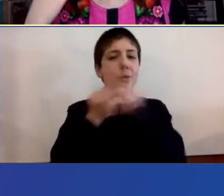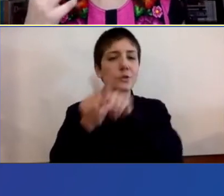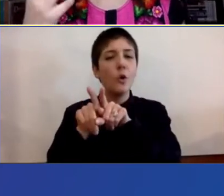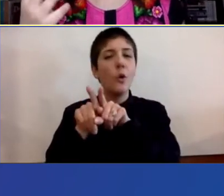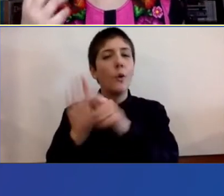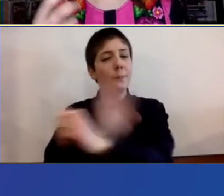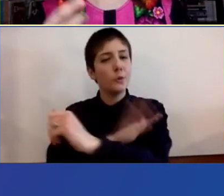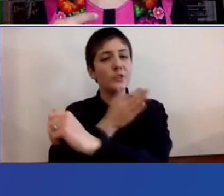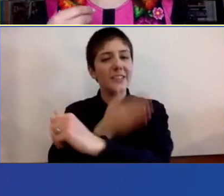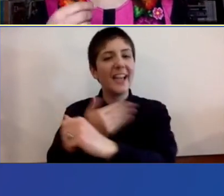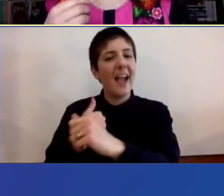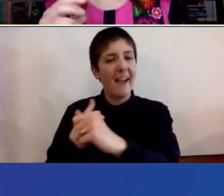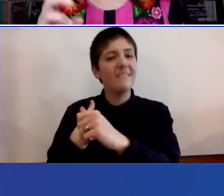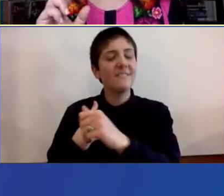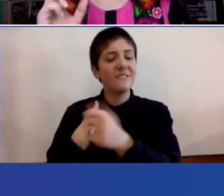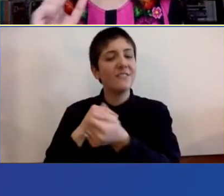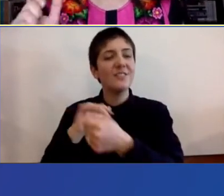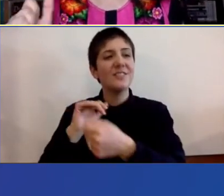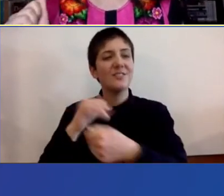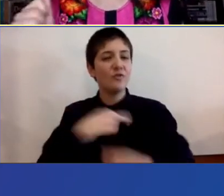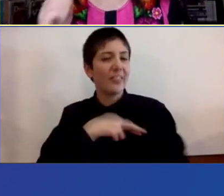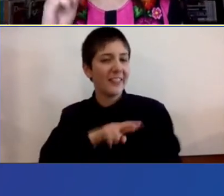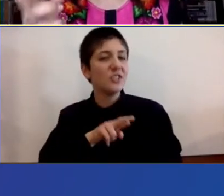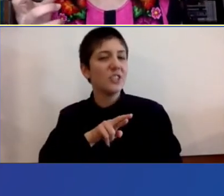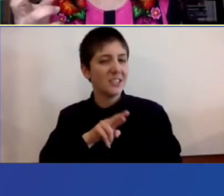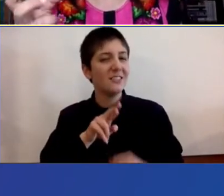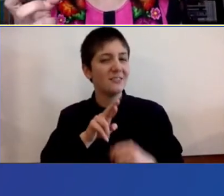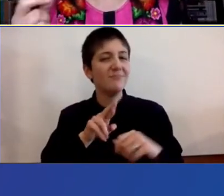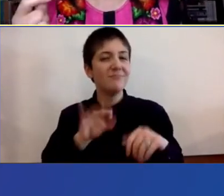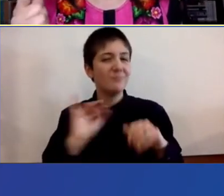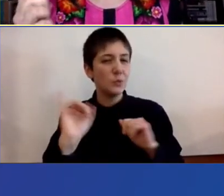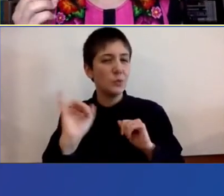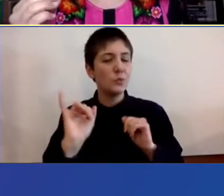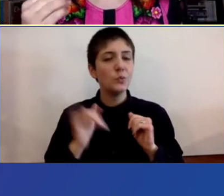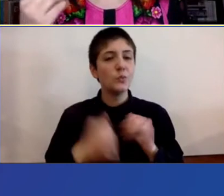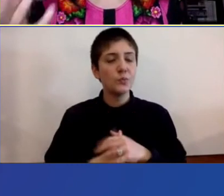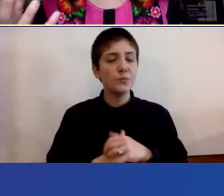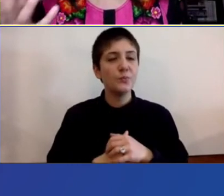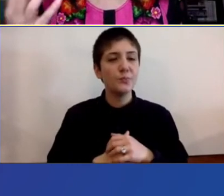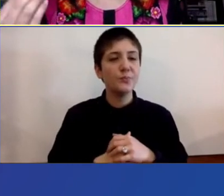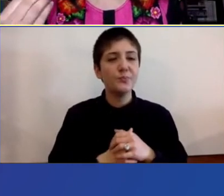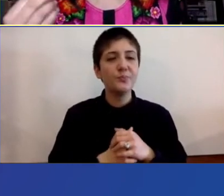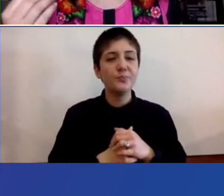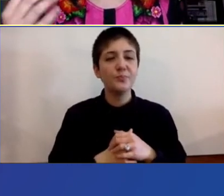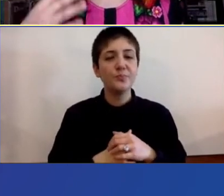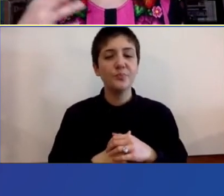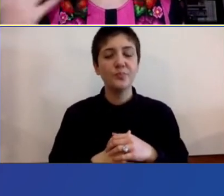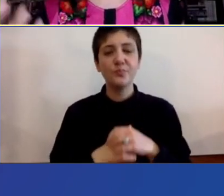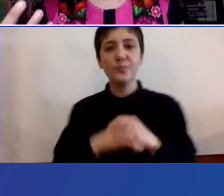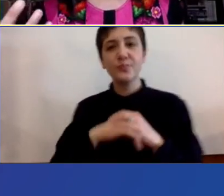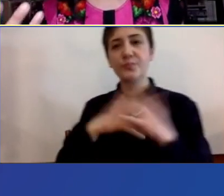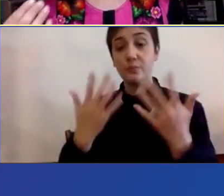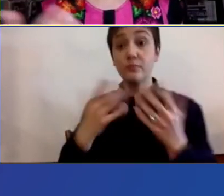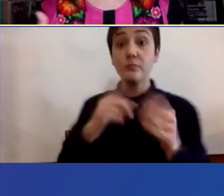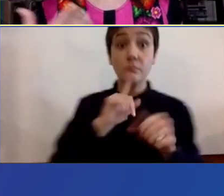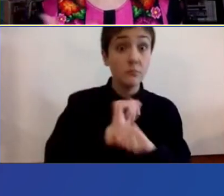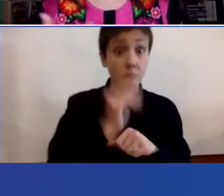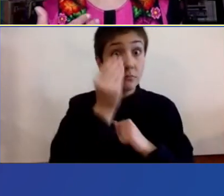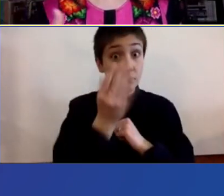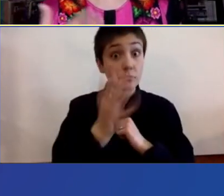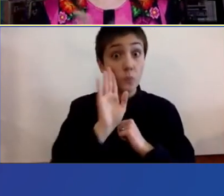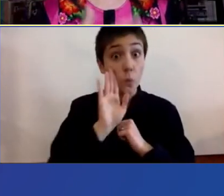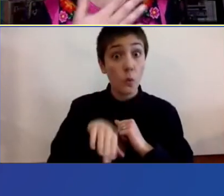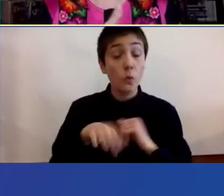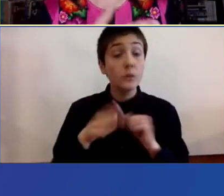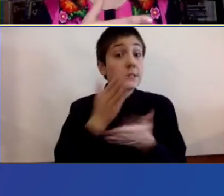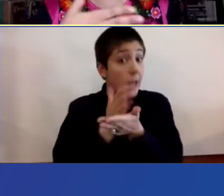religious functions as well. Is closely ties to the Catholic religion, and in fact, some of the celebrations we have take place